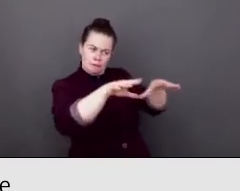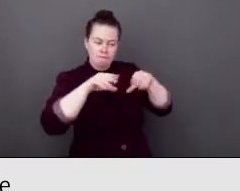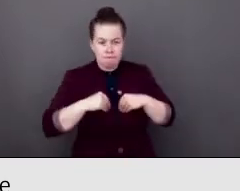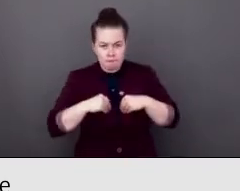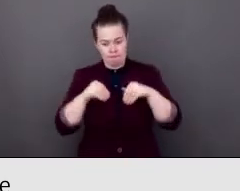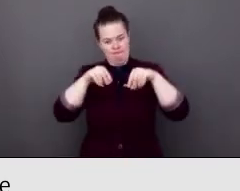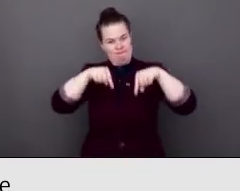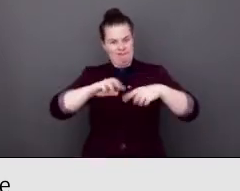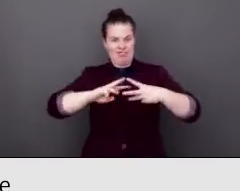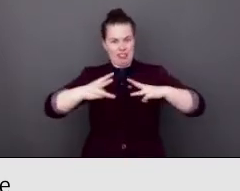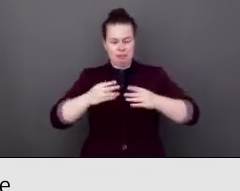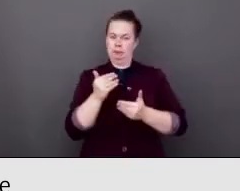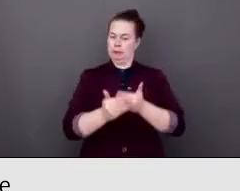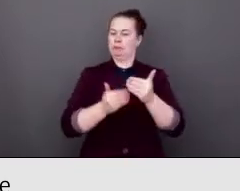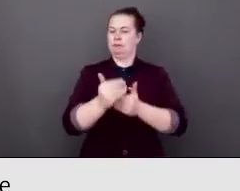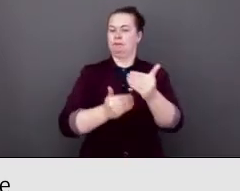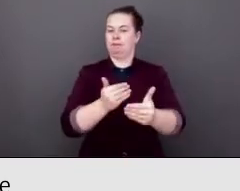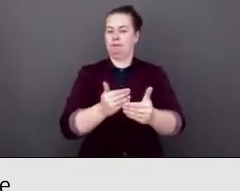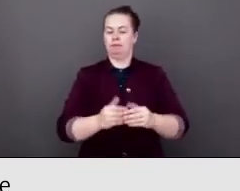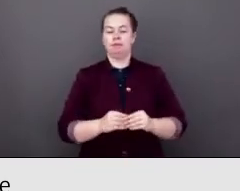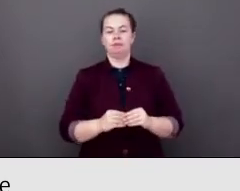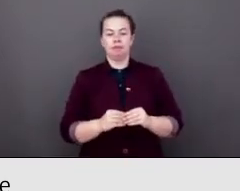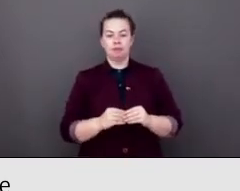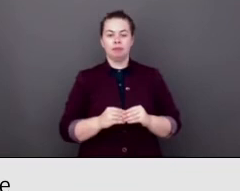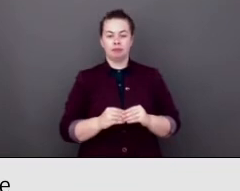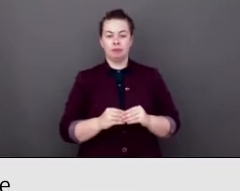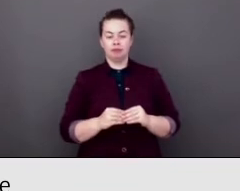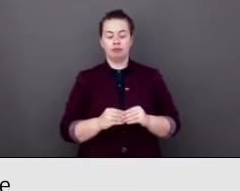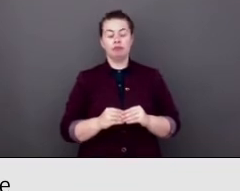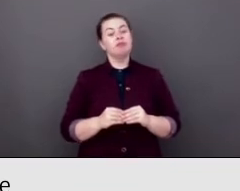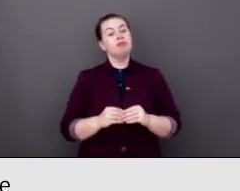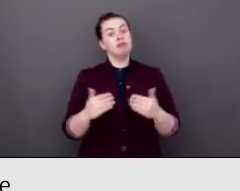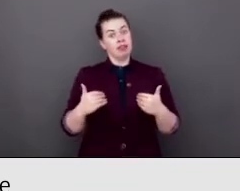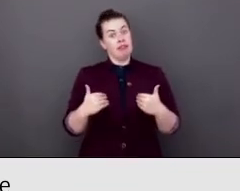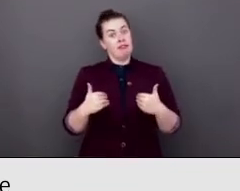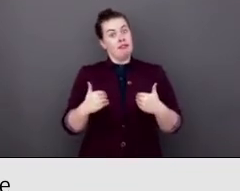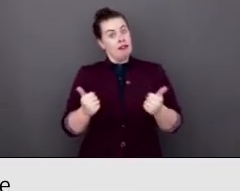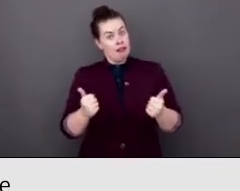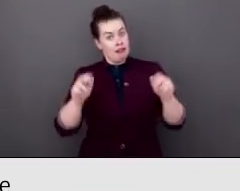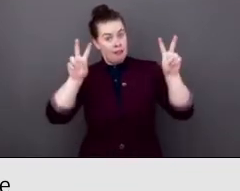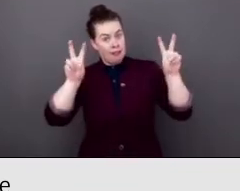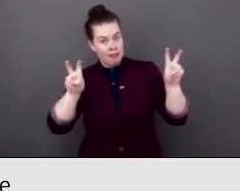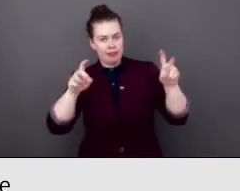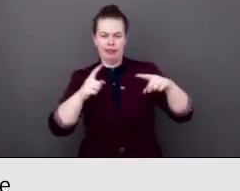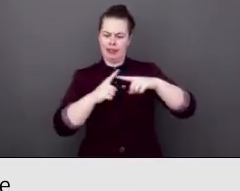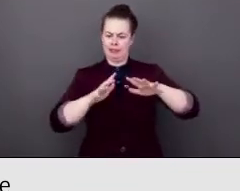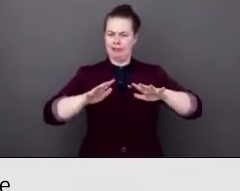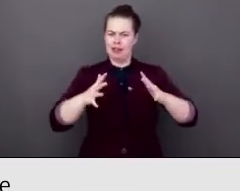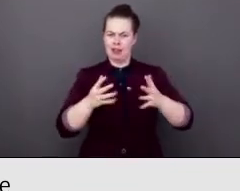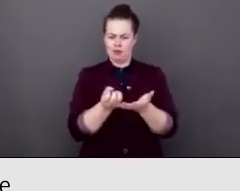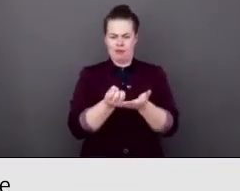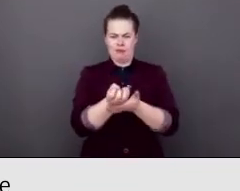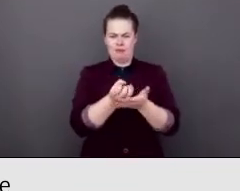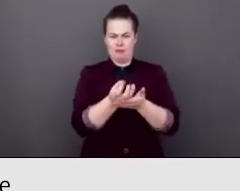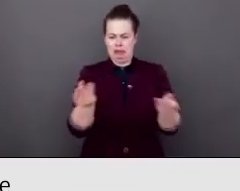The healthcare domain and the interoperability information exchange is constantly evolving. So the European Commission